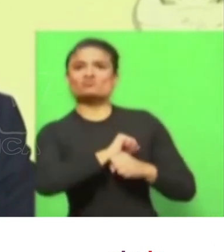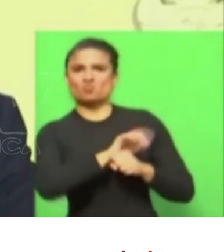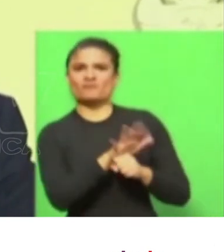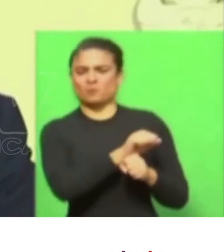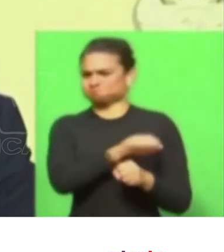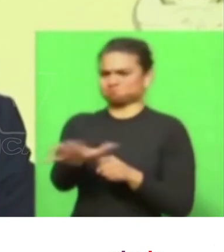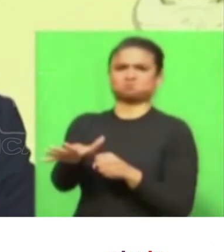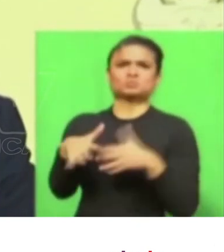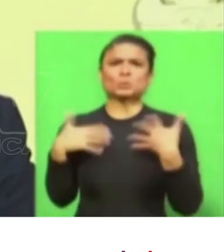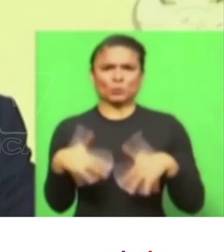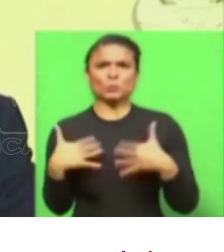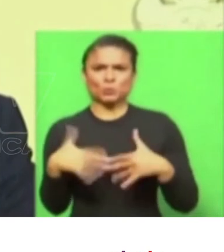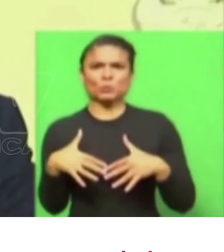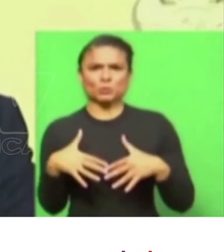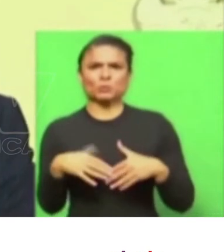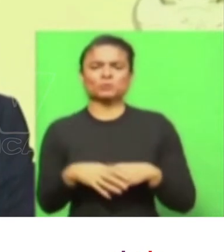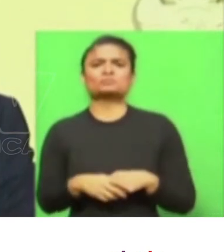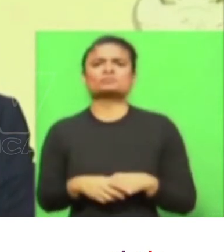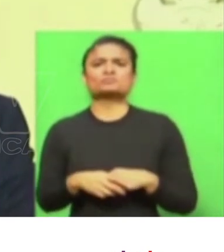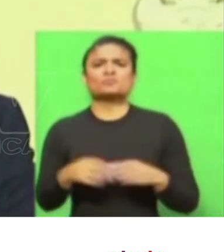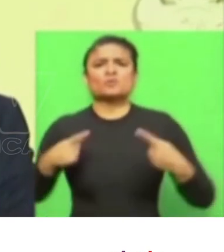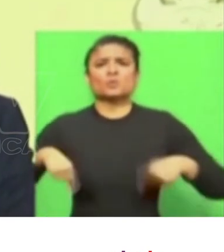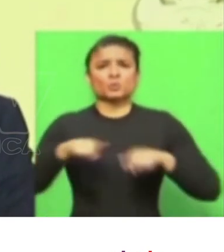to contain the spread of the virus.